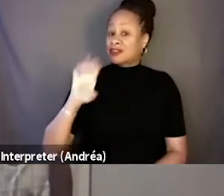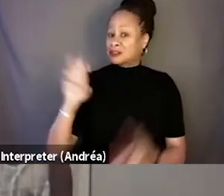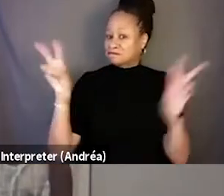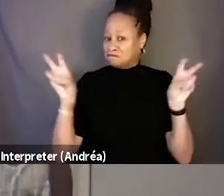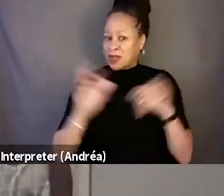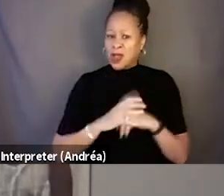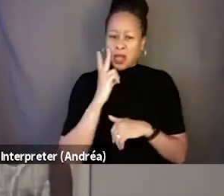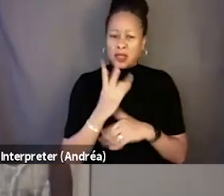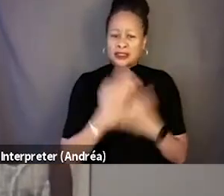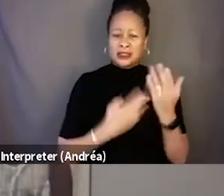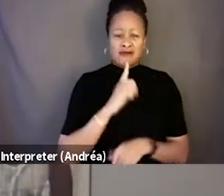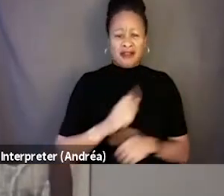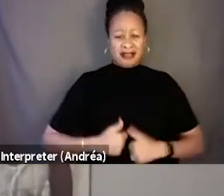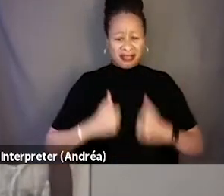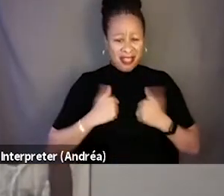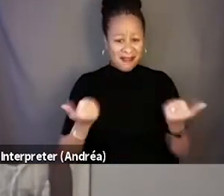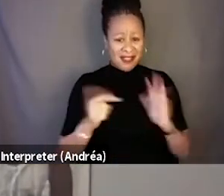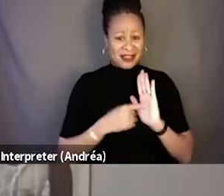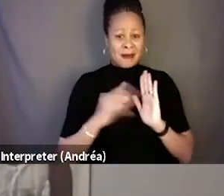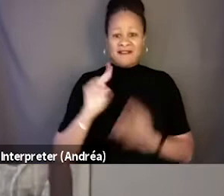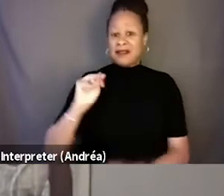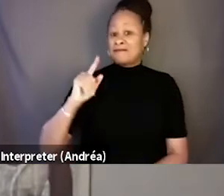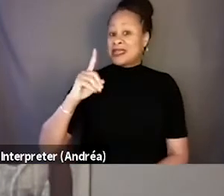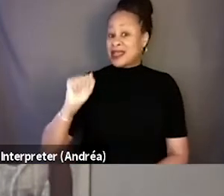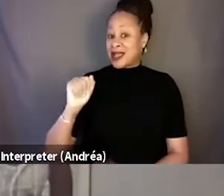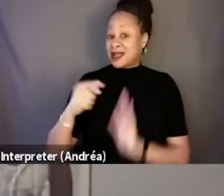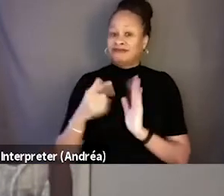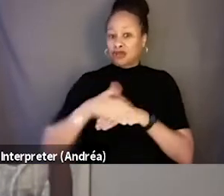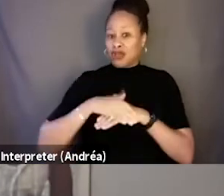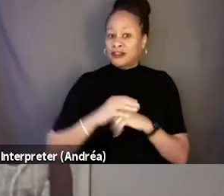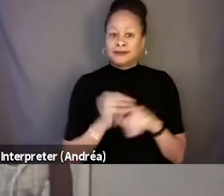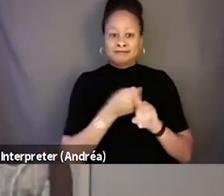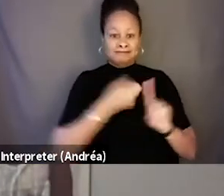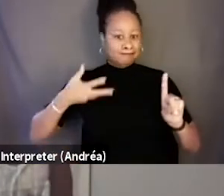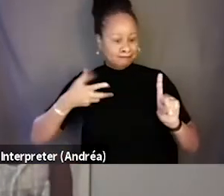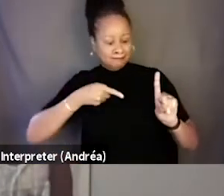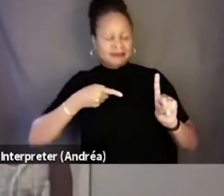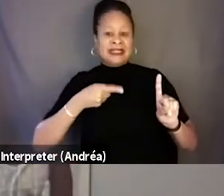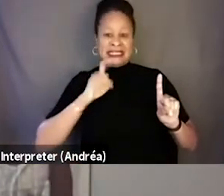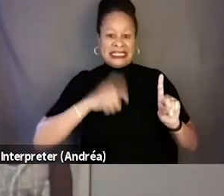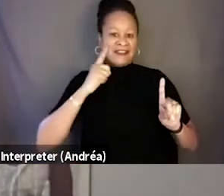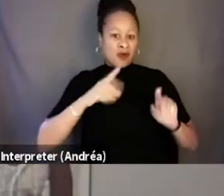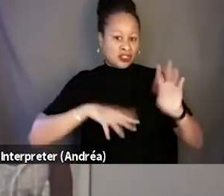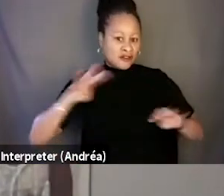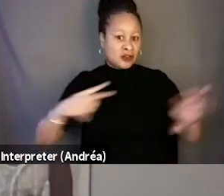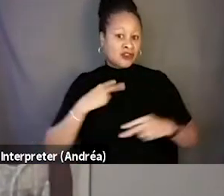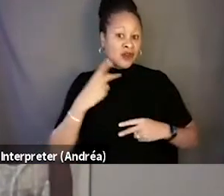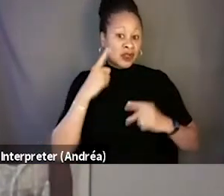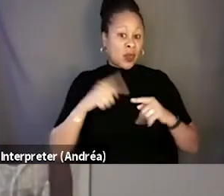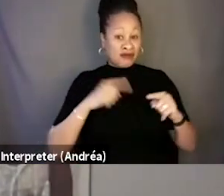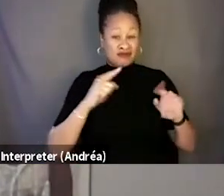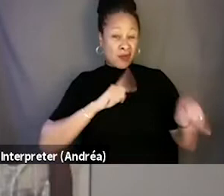at some real life examples of media coverage, unpack the issues around our need for diverse voices when reporting on